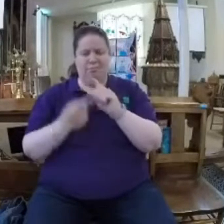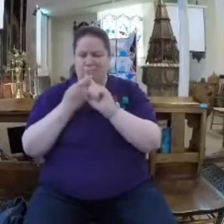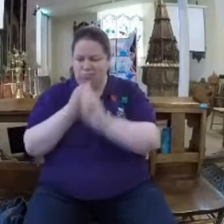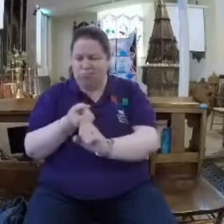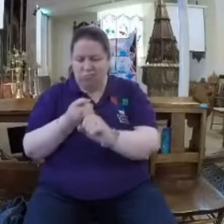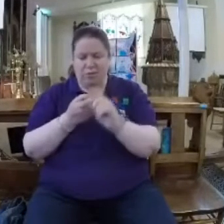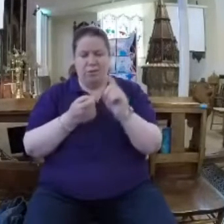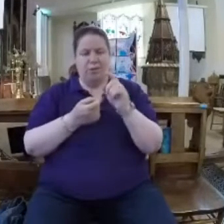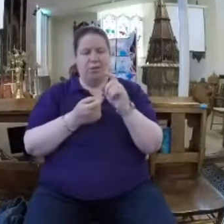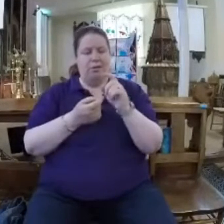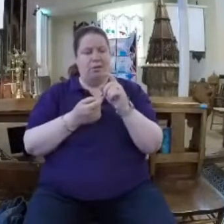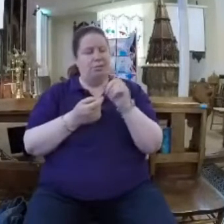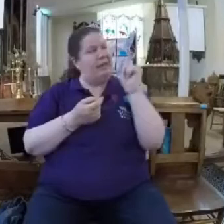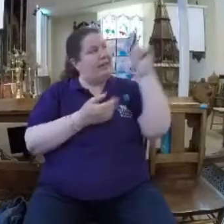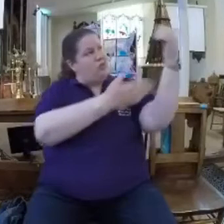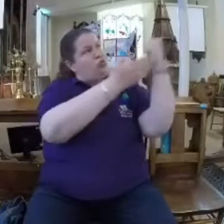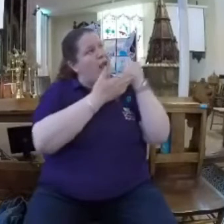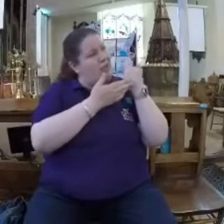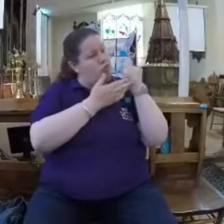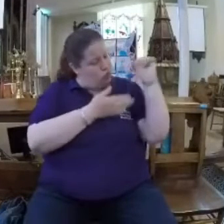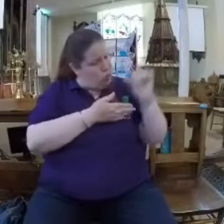possibly be bigger than the grace of God?